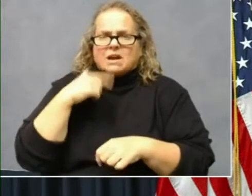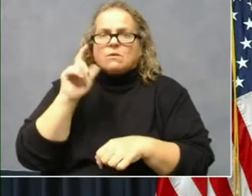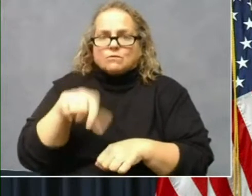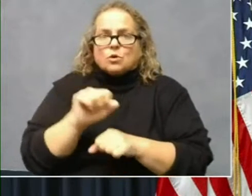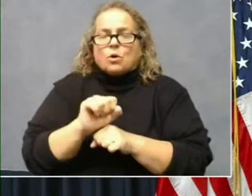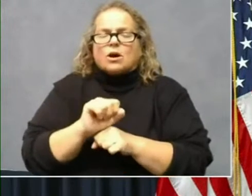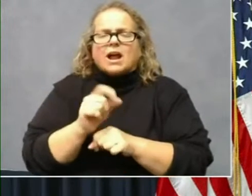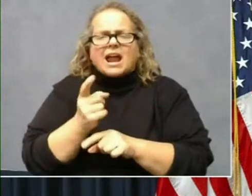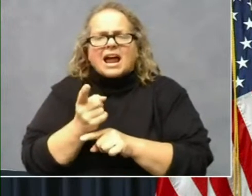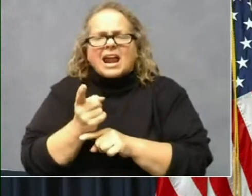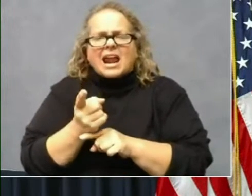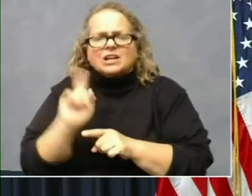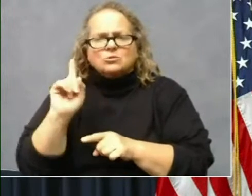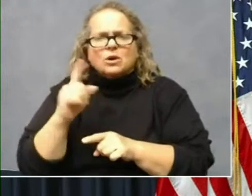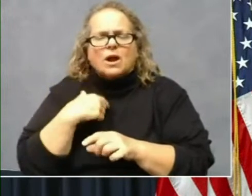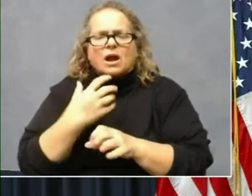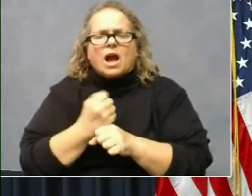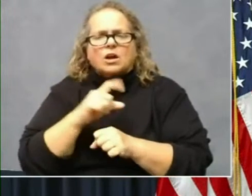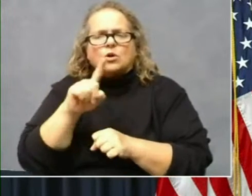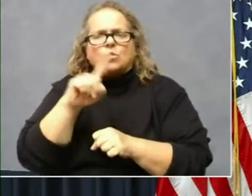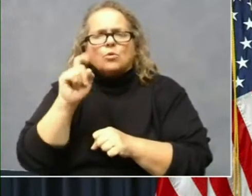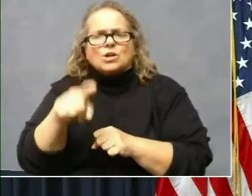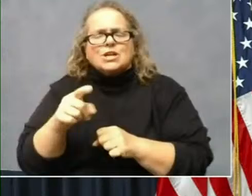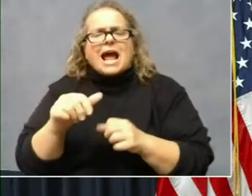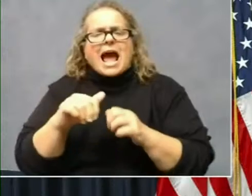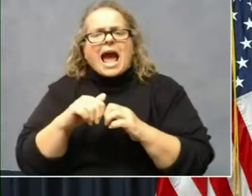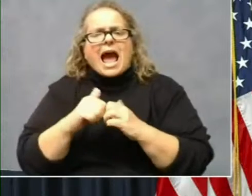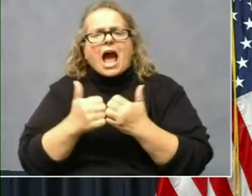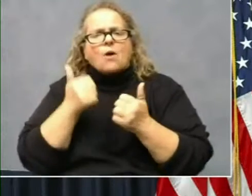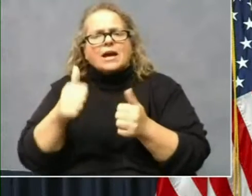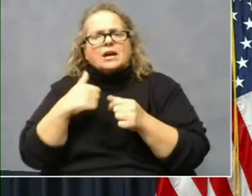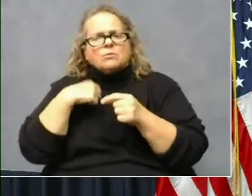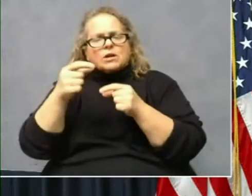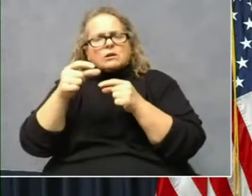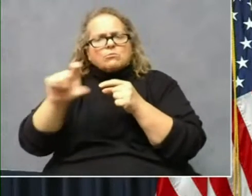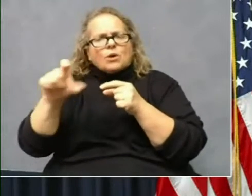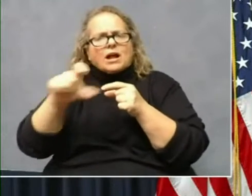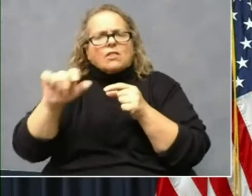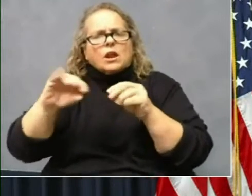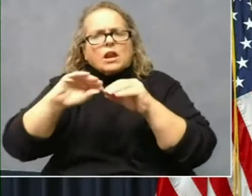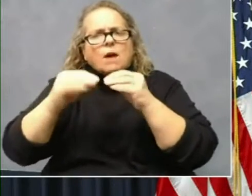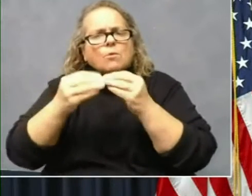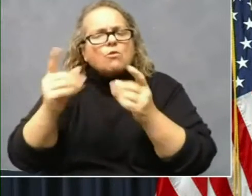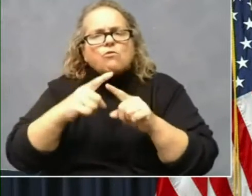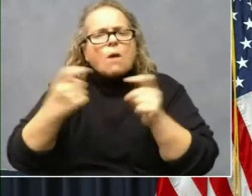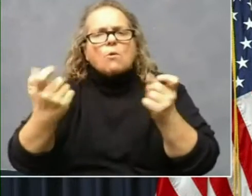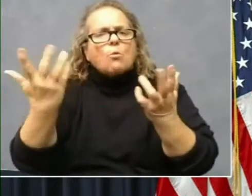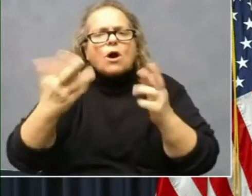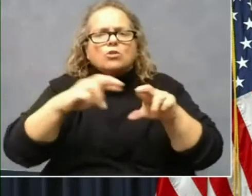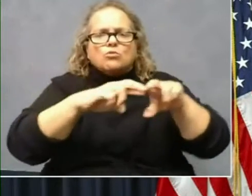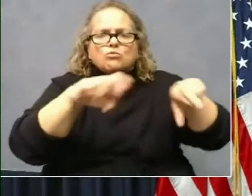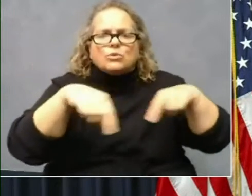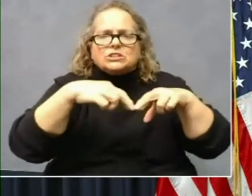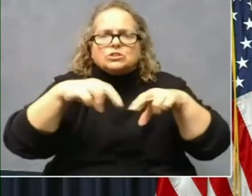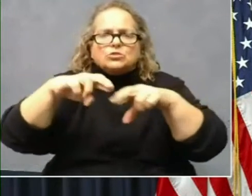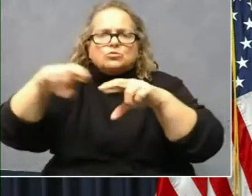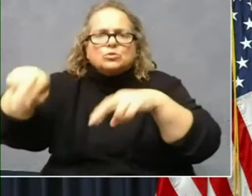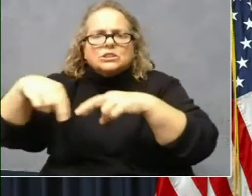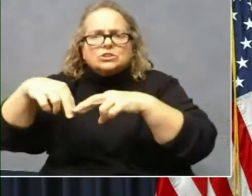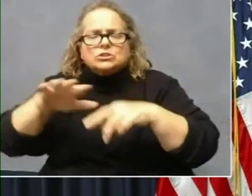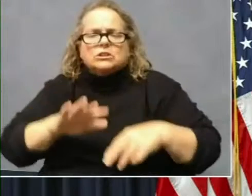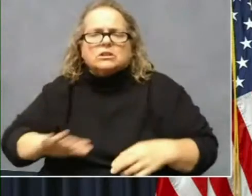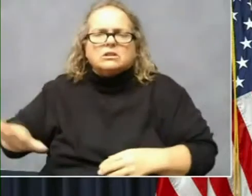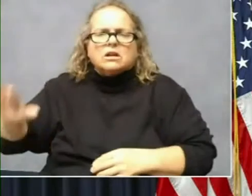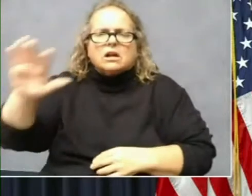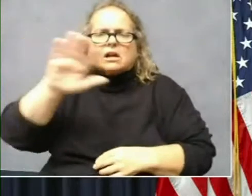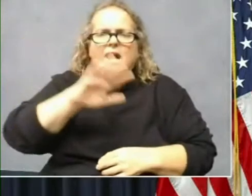which was a good question, on seeing how we can break out those numbers regionally and how they compare to overall capacity. Capacity